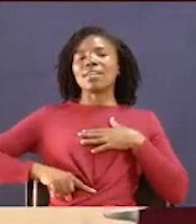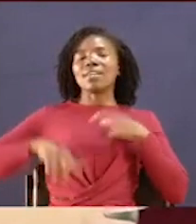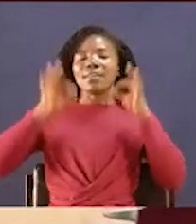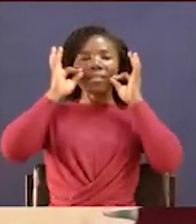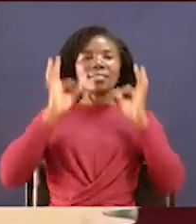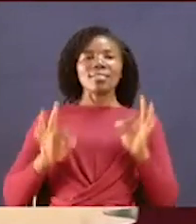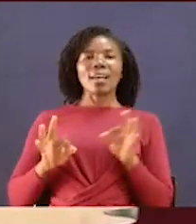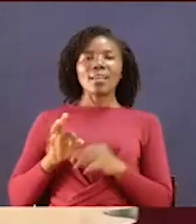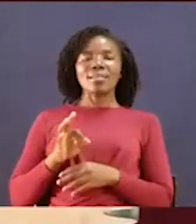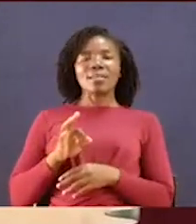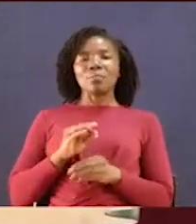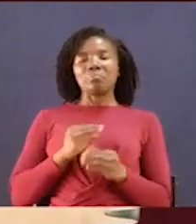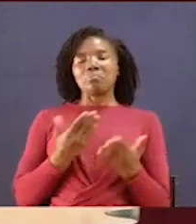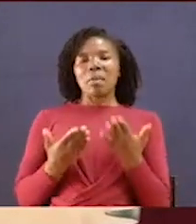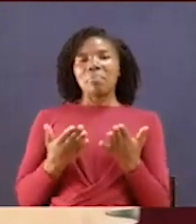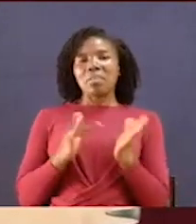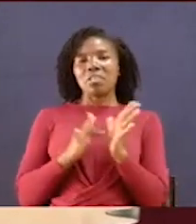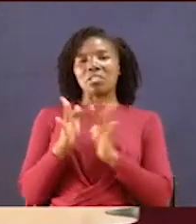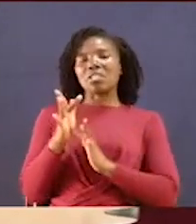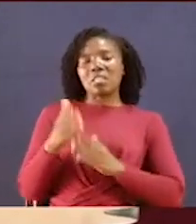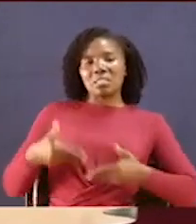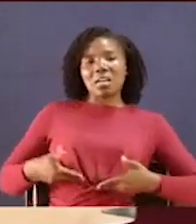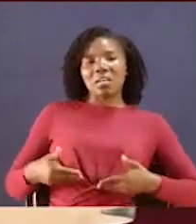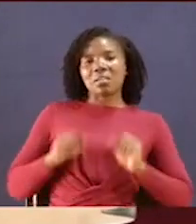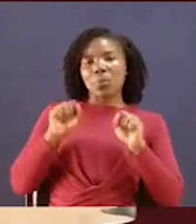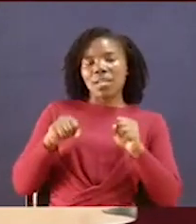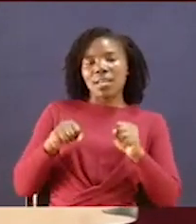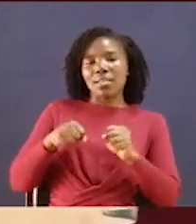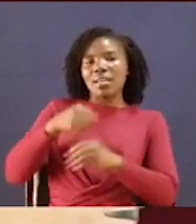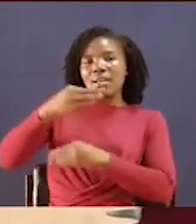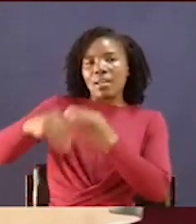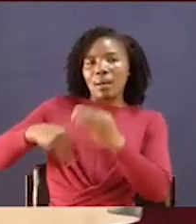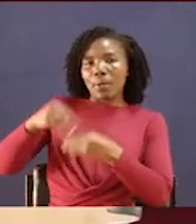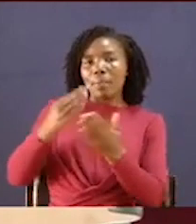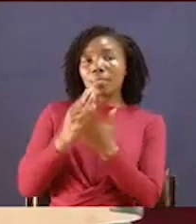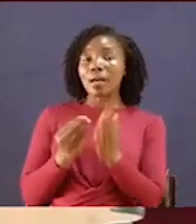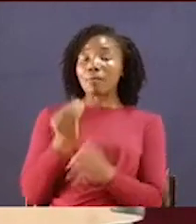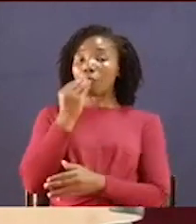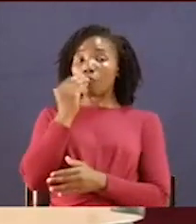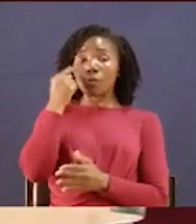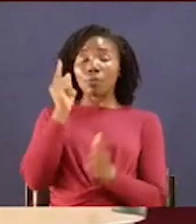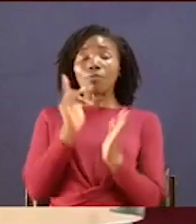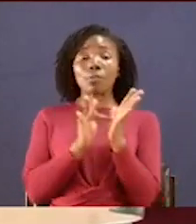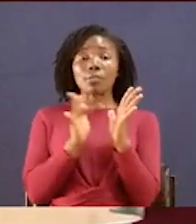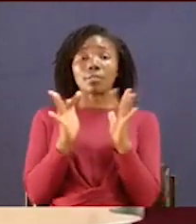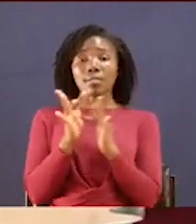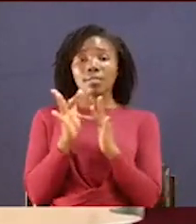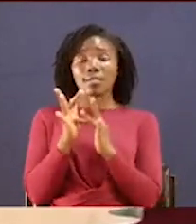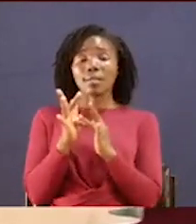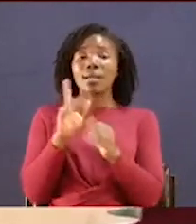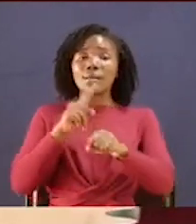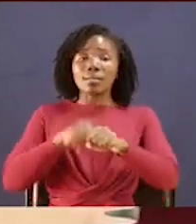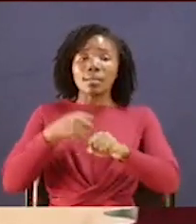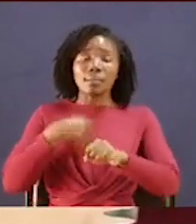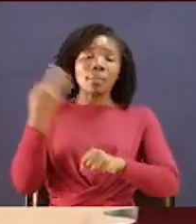need to take some food for Jesus. It must have been wrapped in some foils of the day to keep it warm. And even as I'm